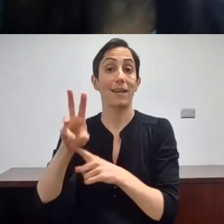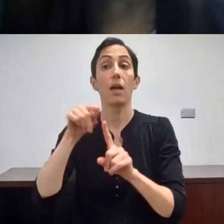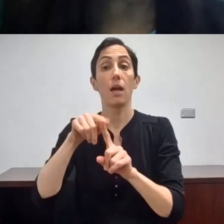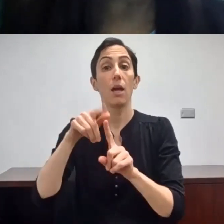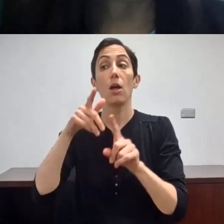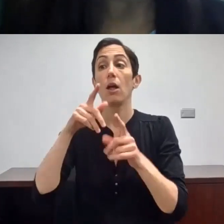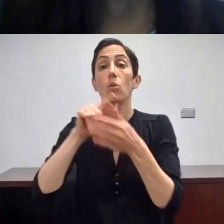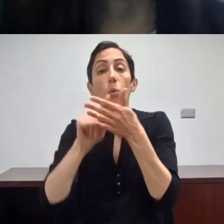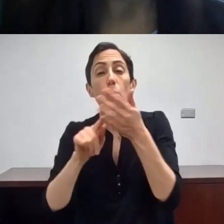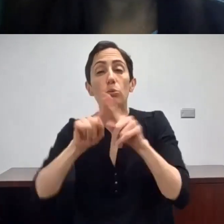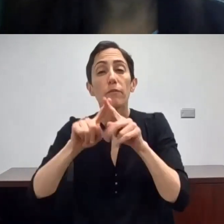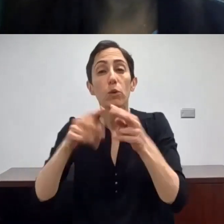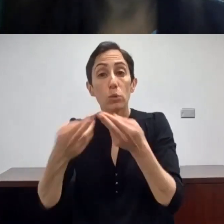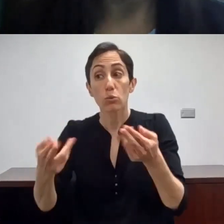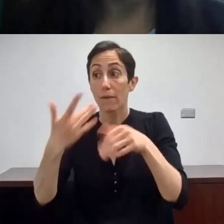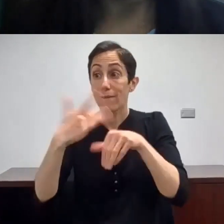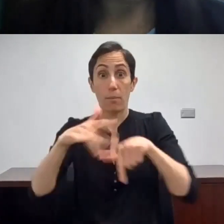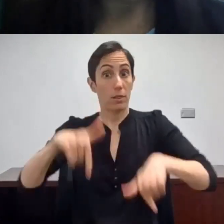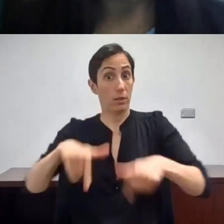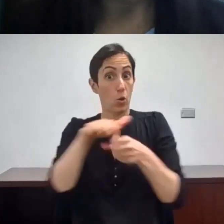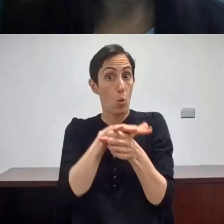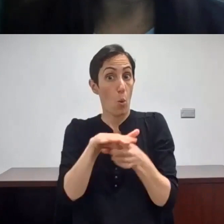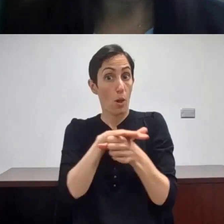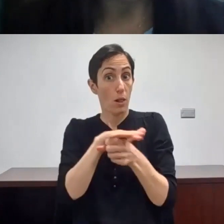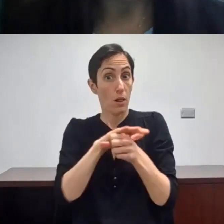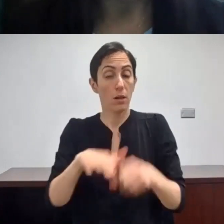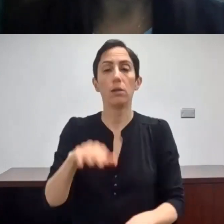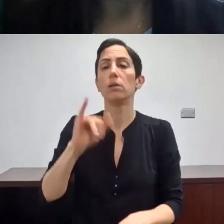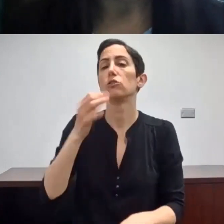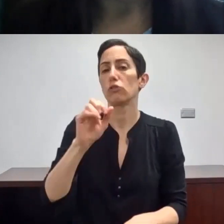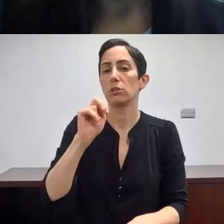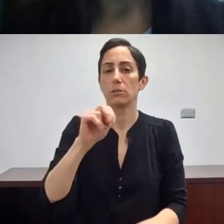locally? Yes, cancer.org.